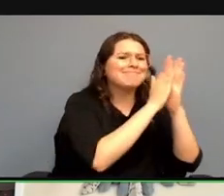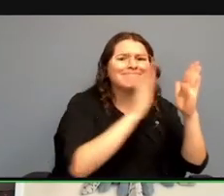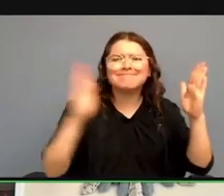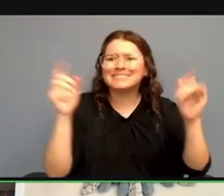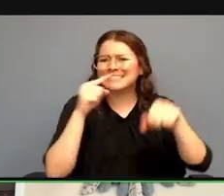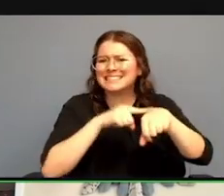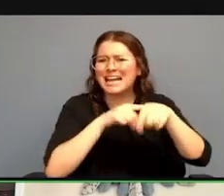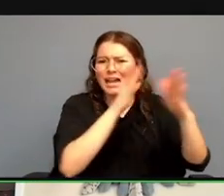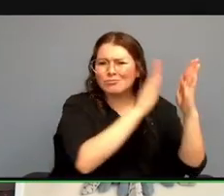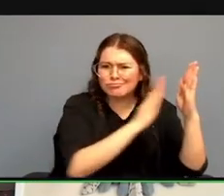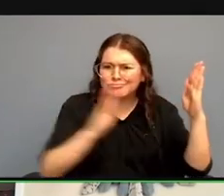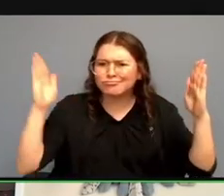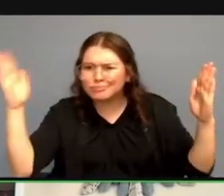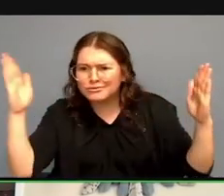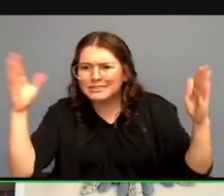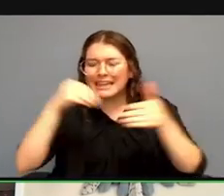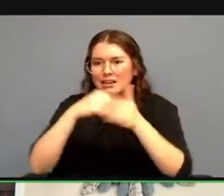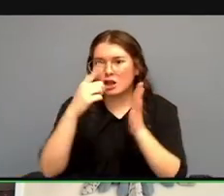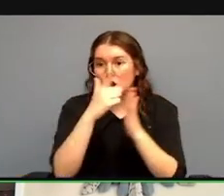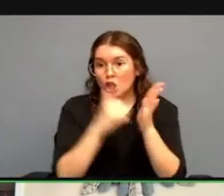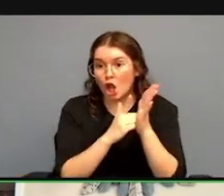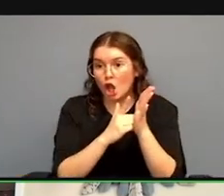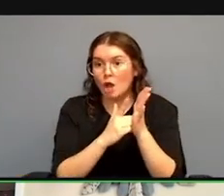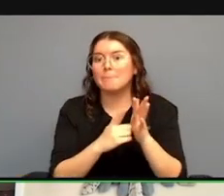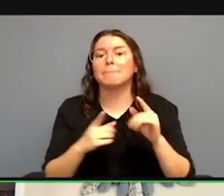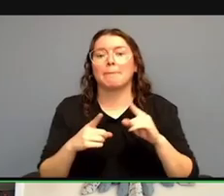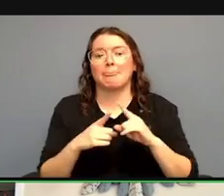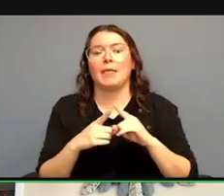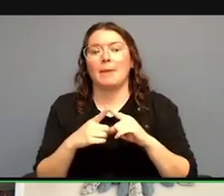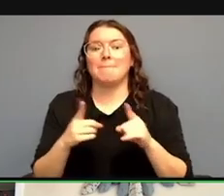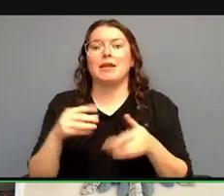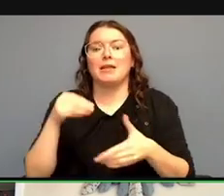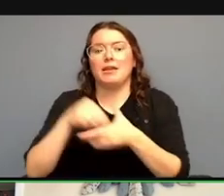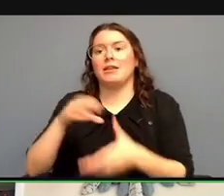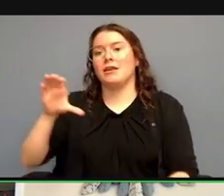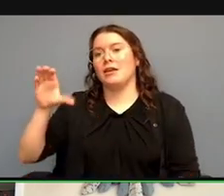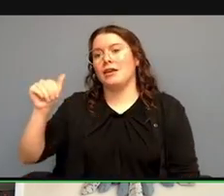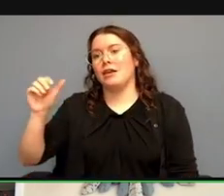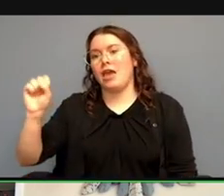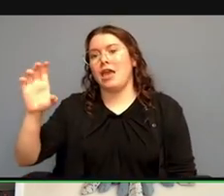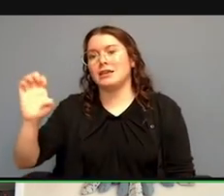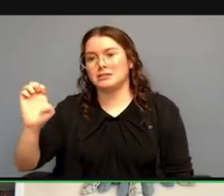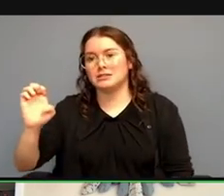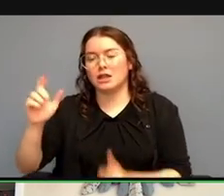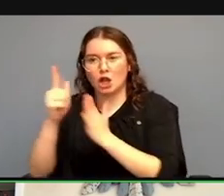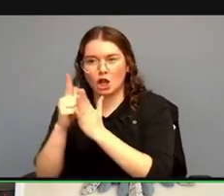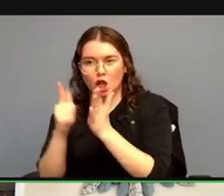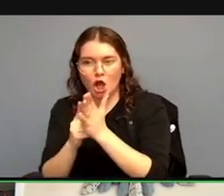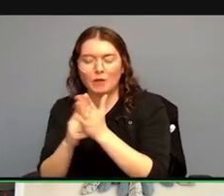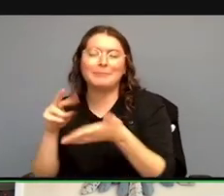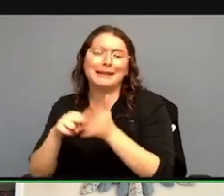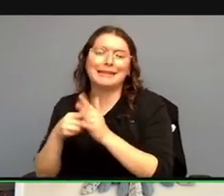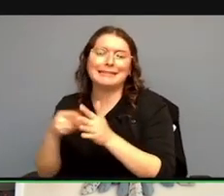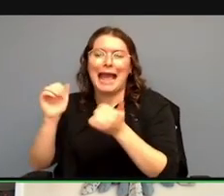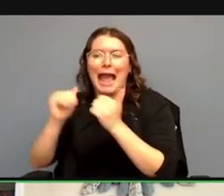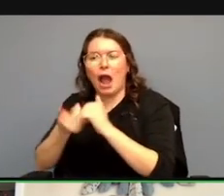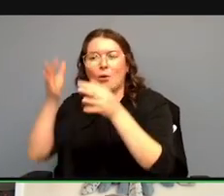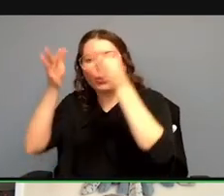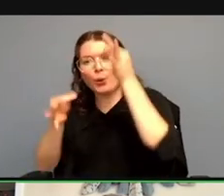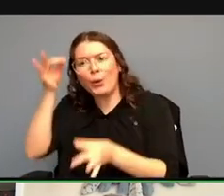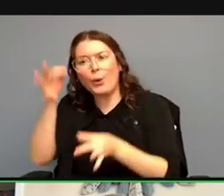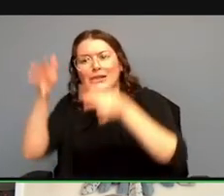law, but under what we call case law, meaning how the courts have kind of determined what is